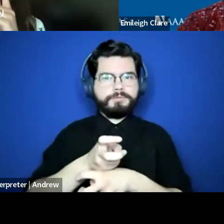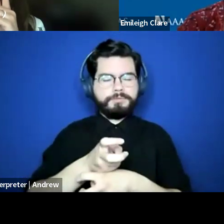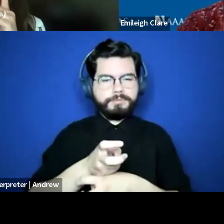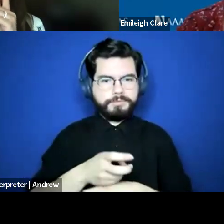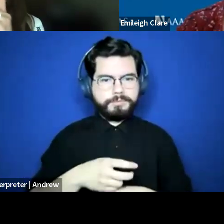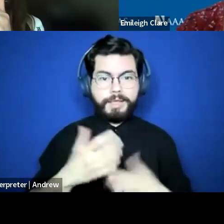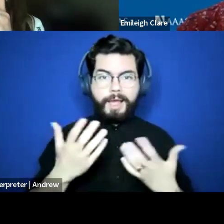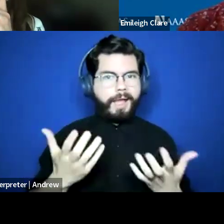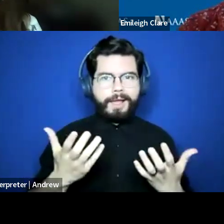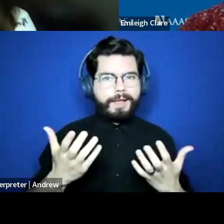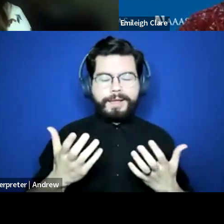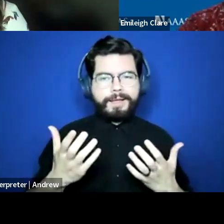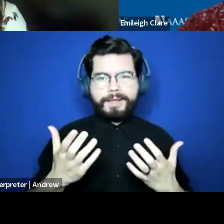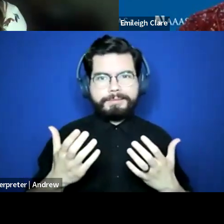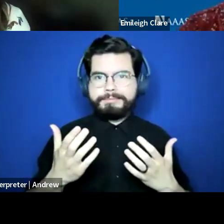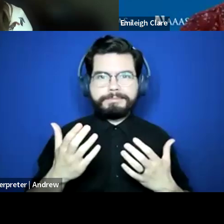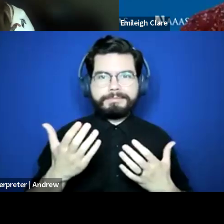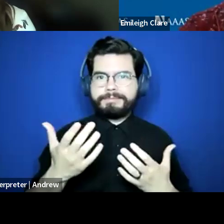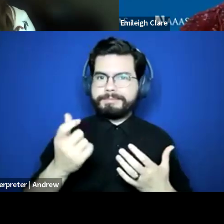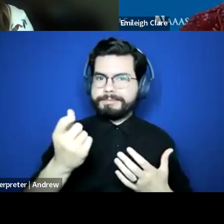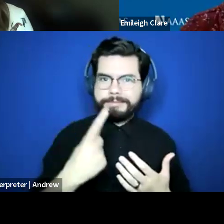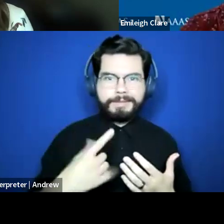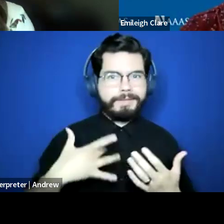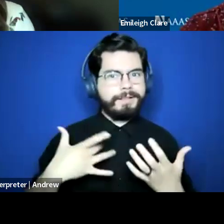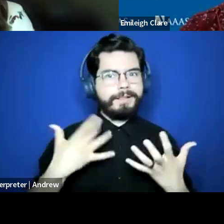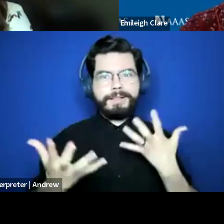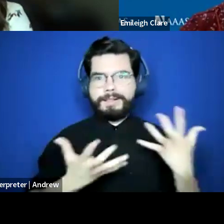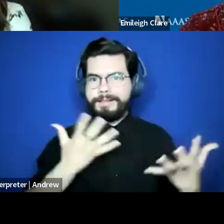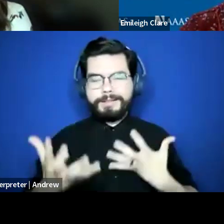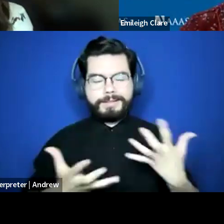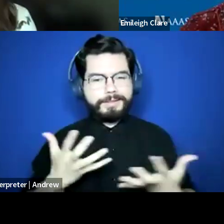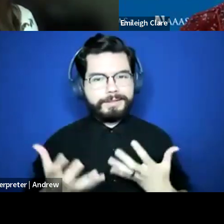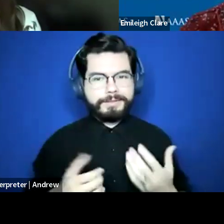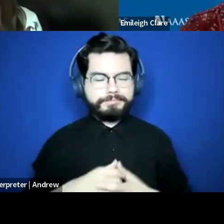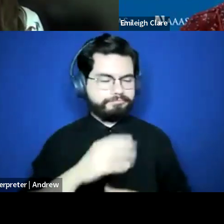Yeah, I don't, that's a hard one. No worries.